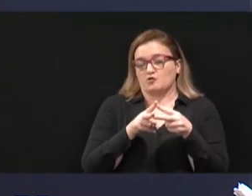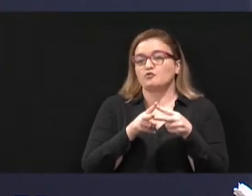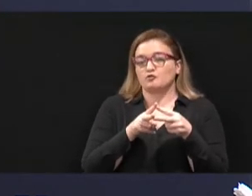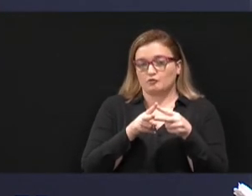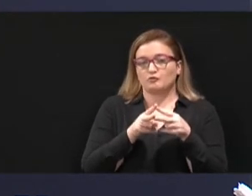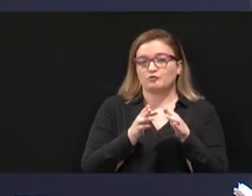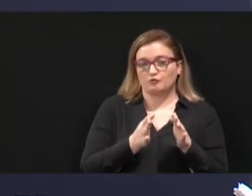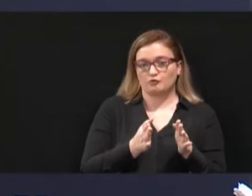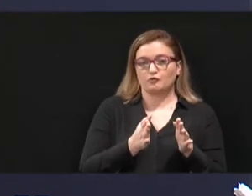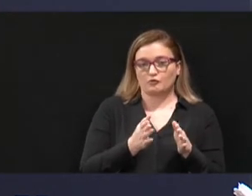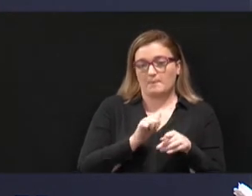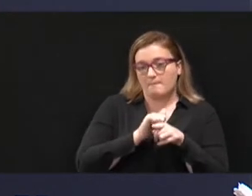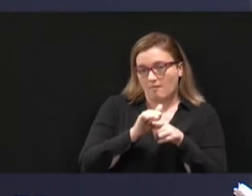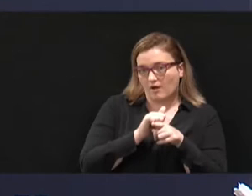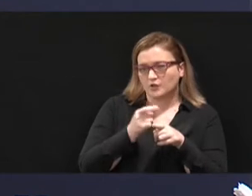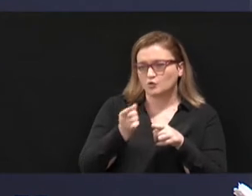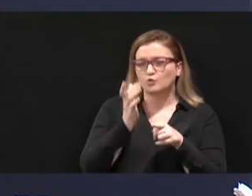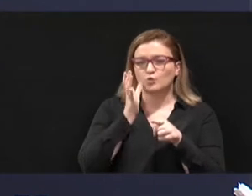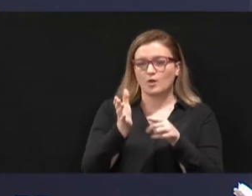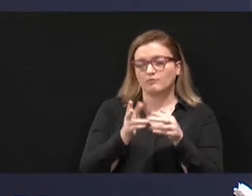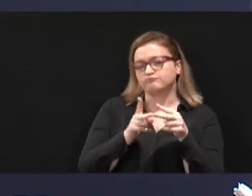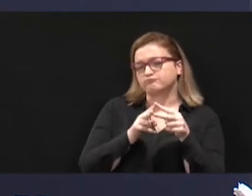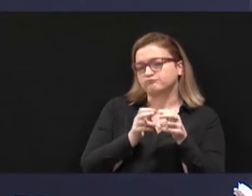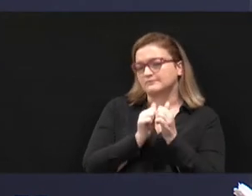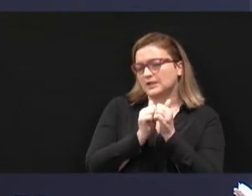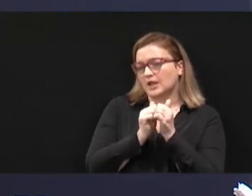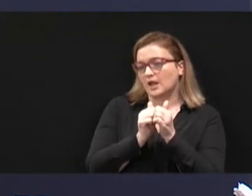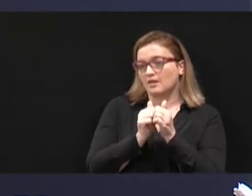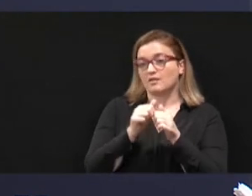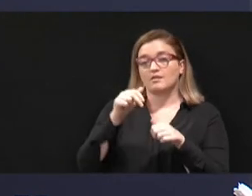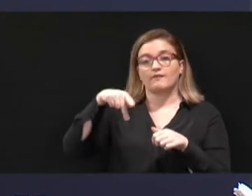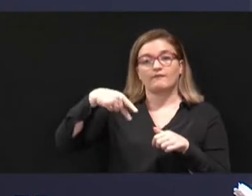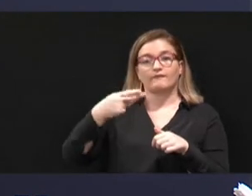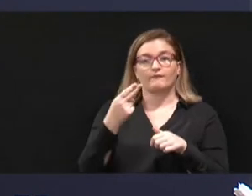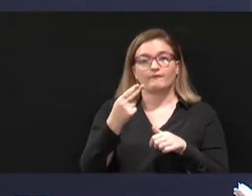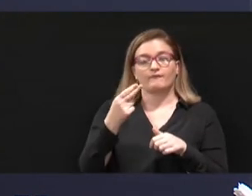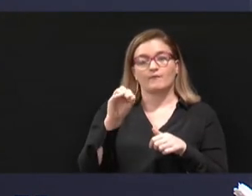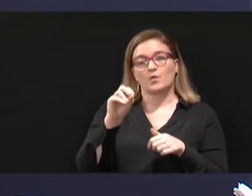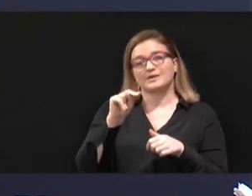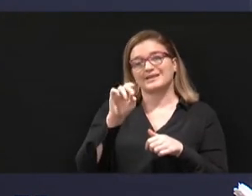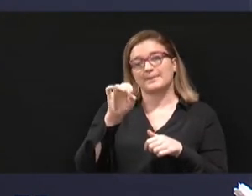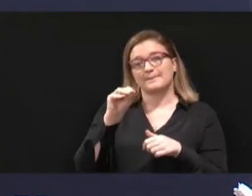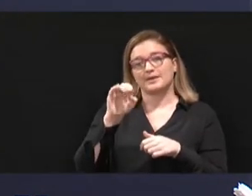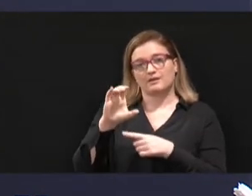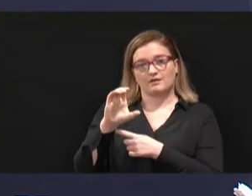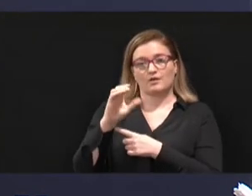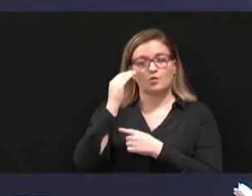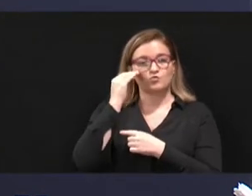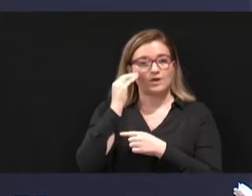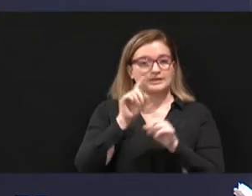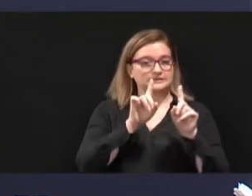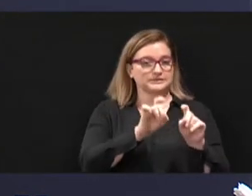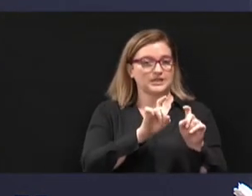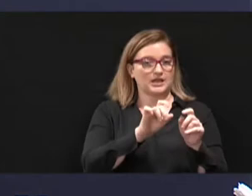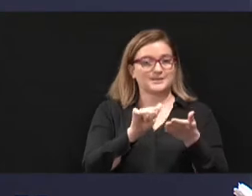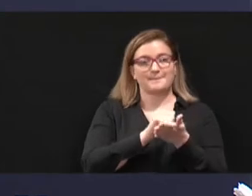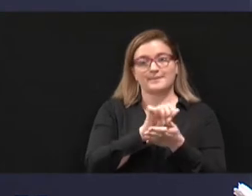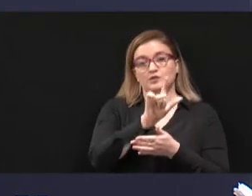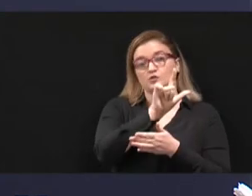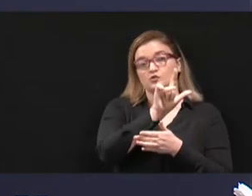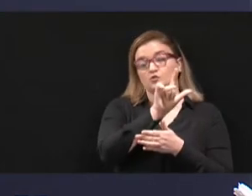through the phonemic awareness part of this test, which are page 28